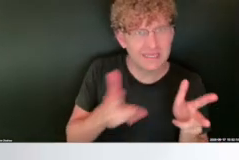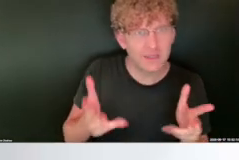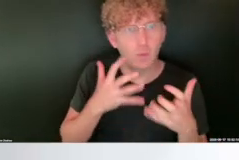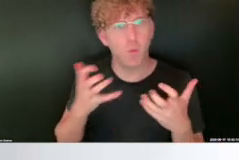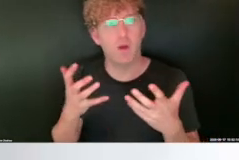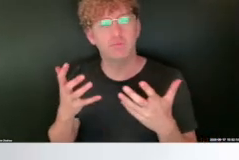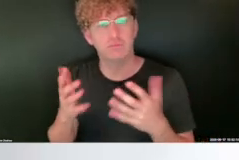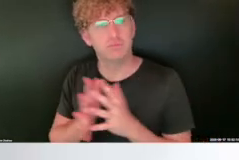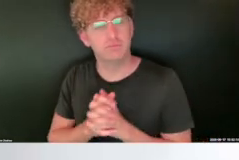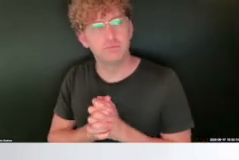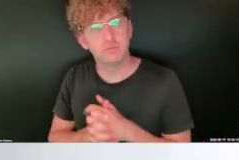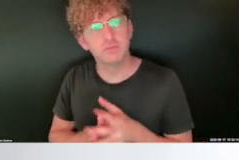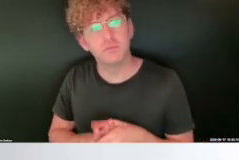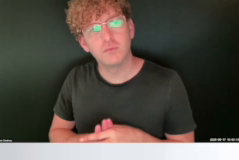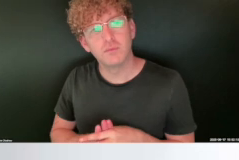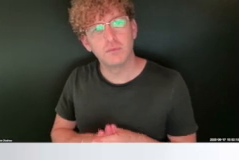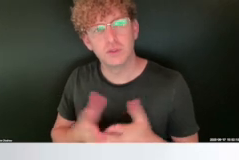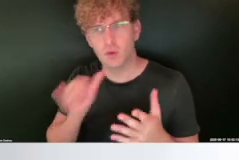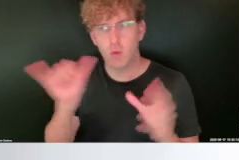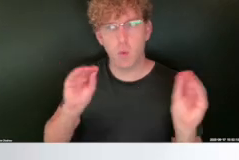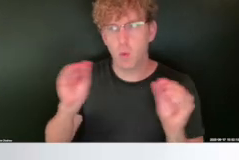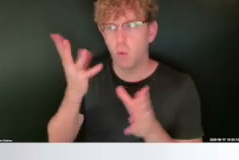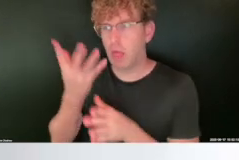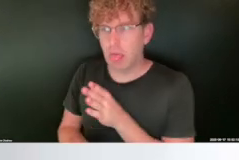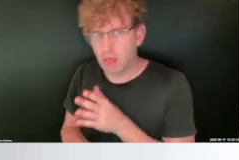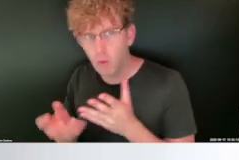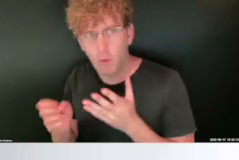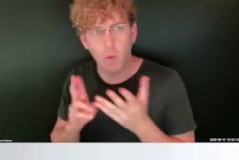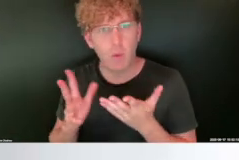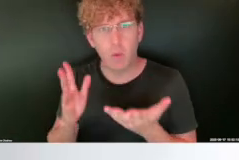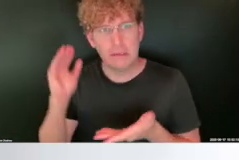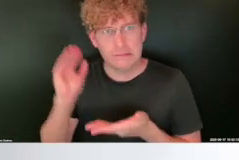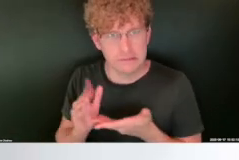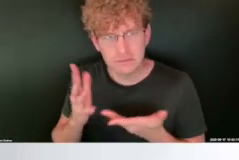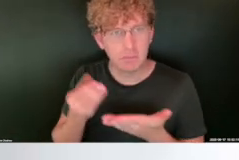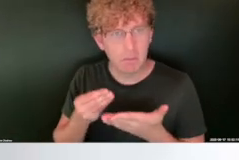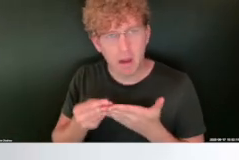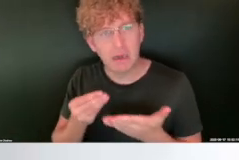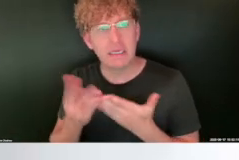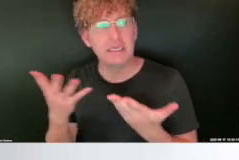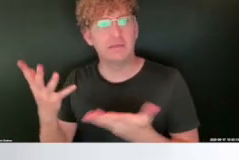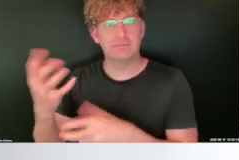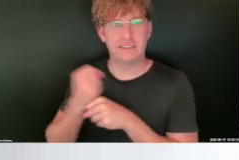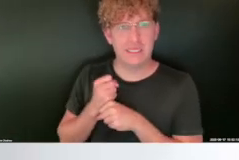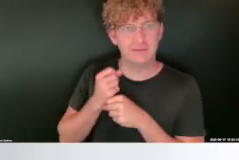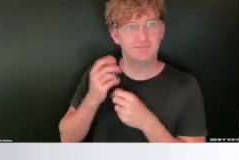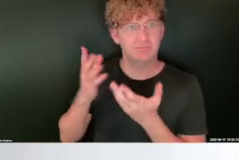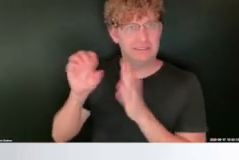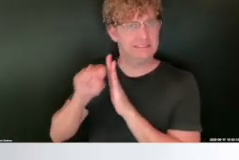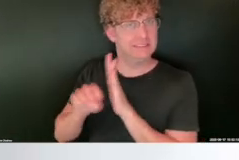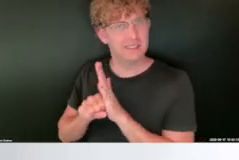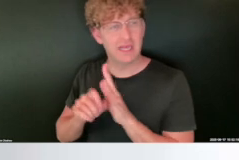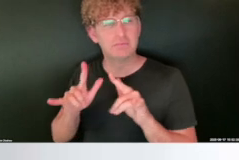a windfall based on how much money they're receiving from state incentives and what can be stacked. But at the same time, we want